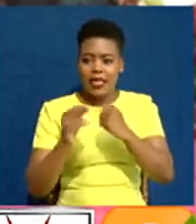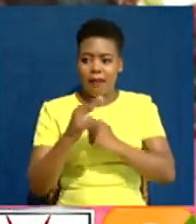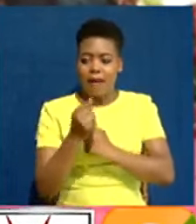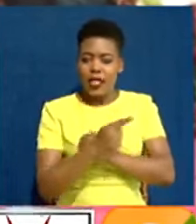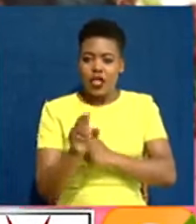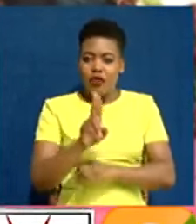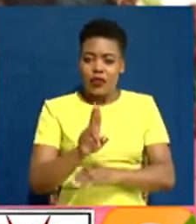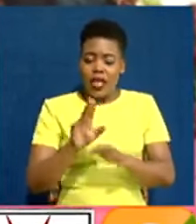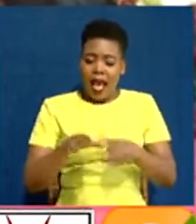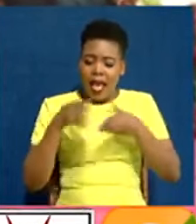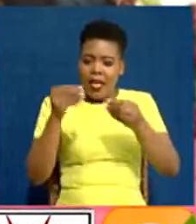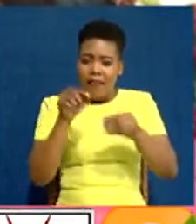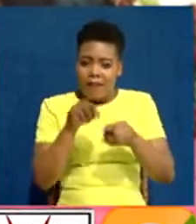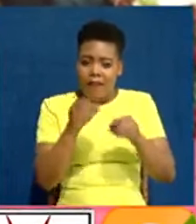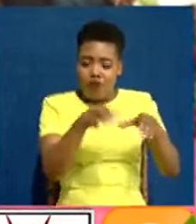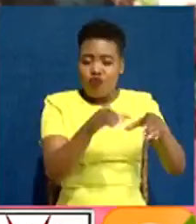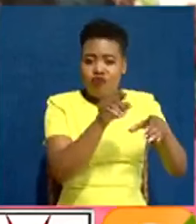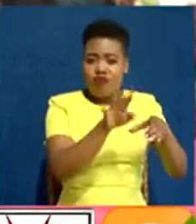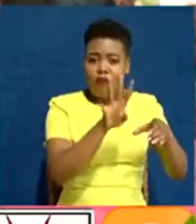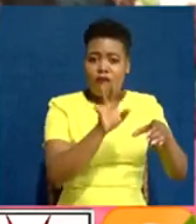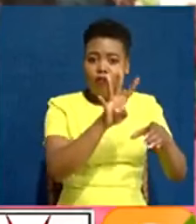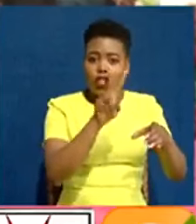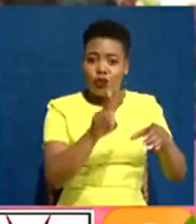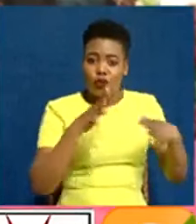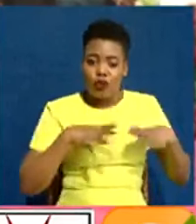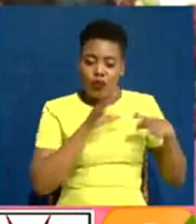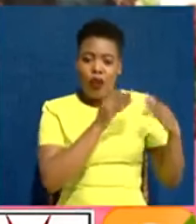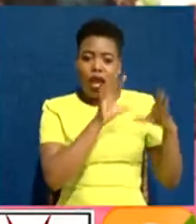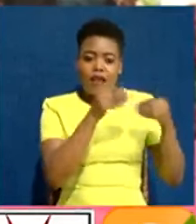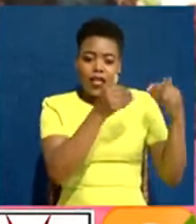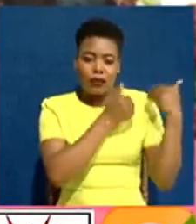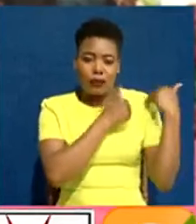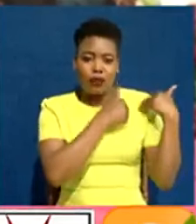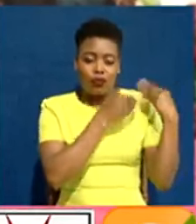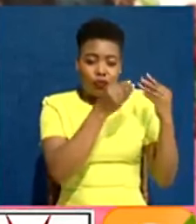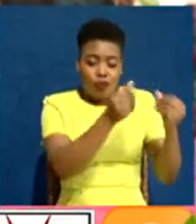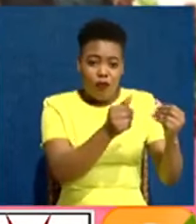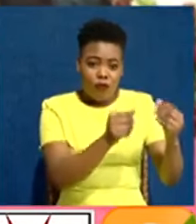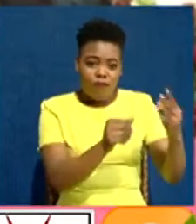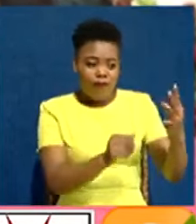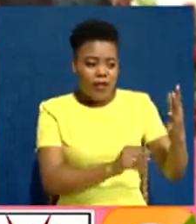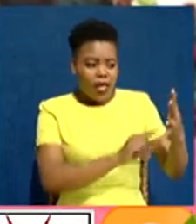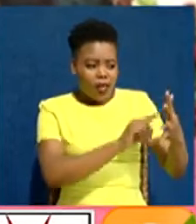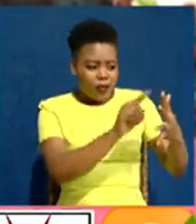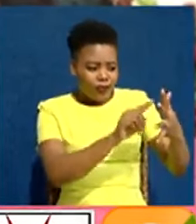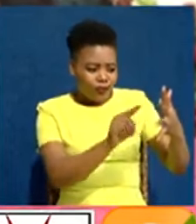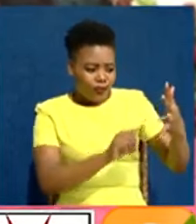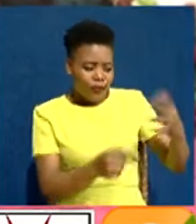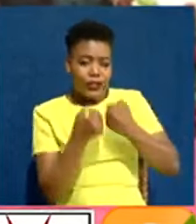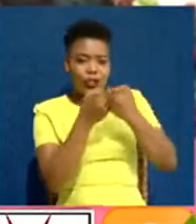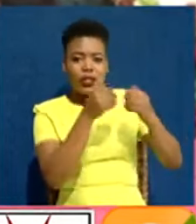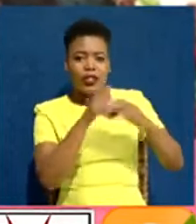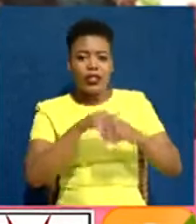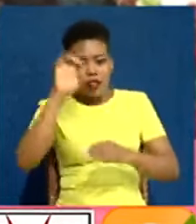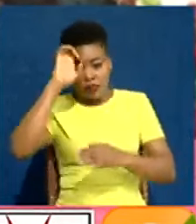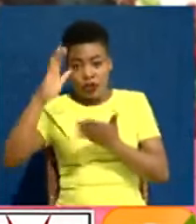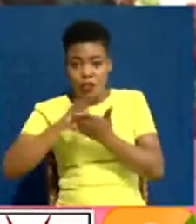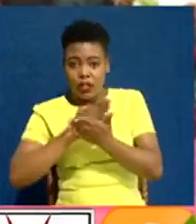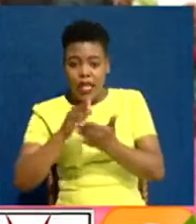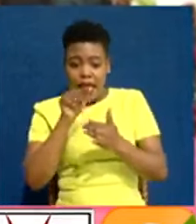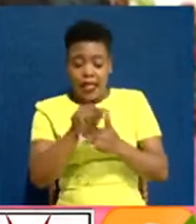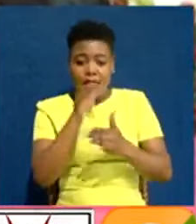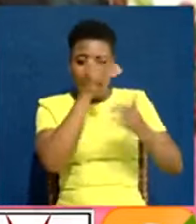And I tasked them with sorting out the issues in our education sector. These